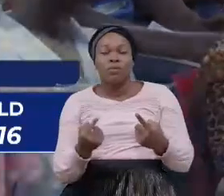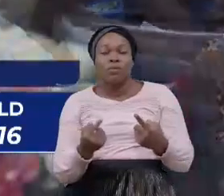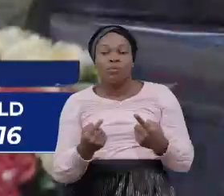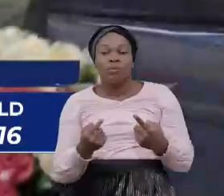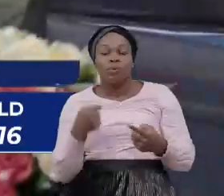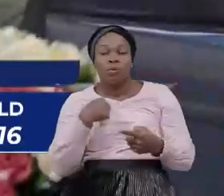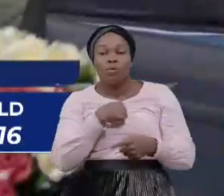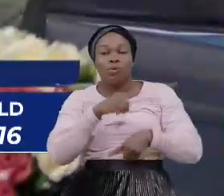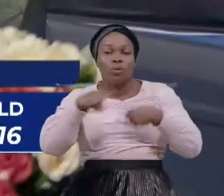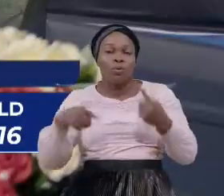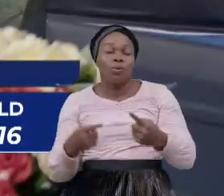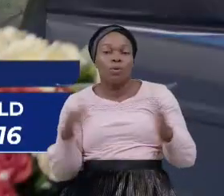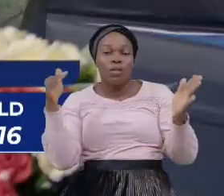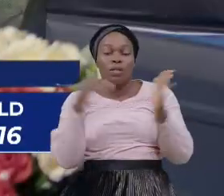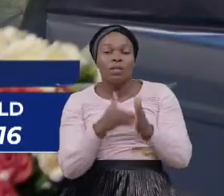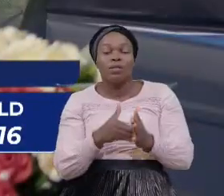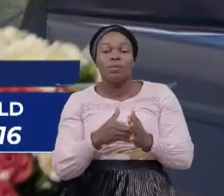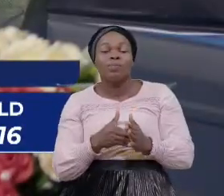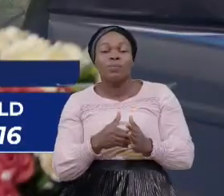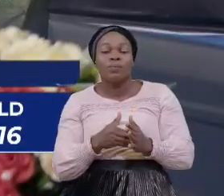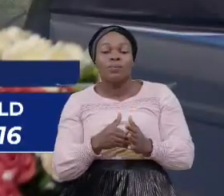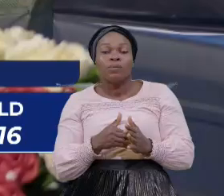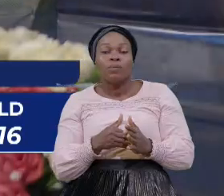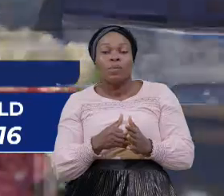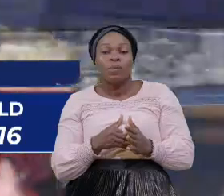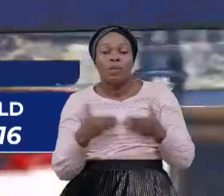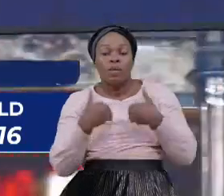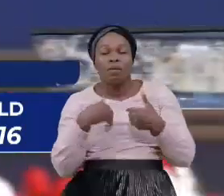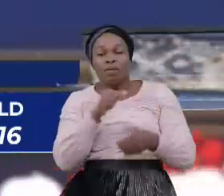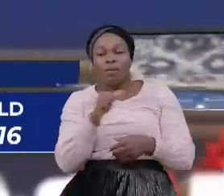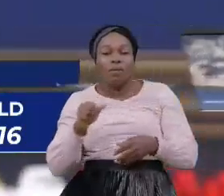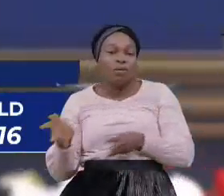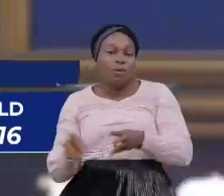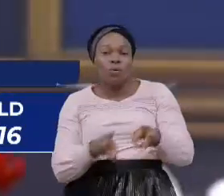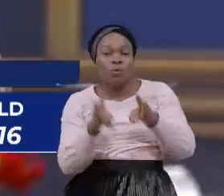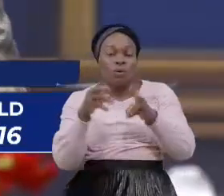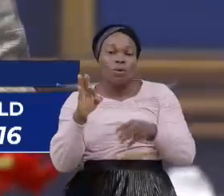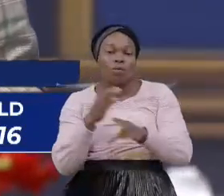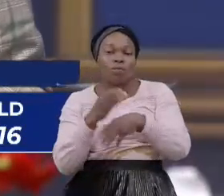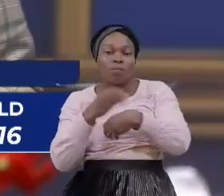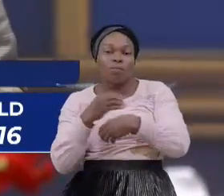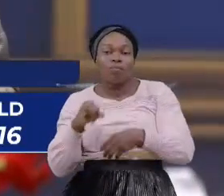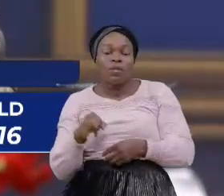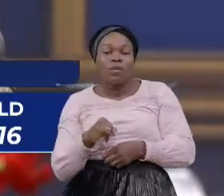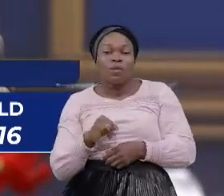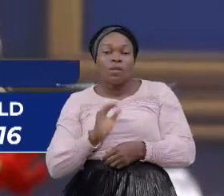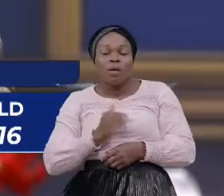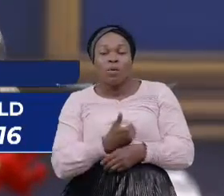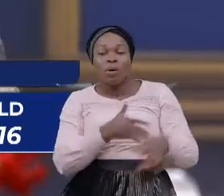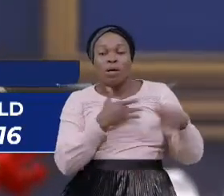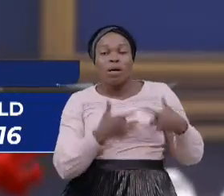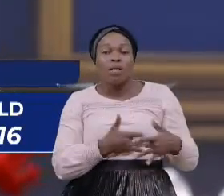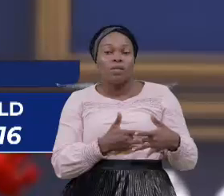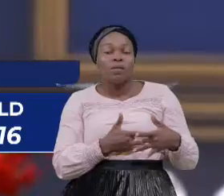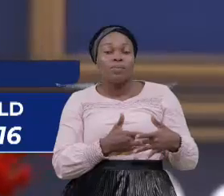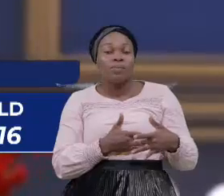Transgression. They have a way of making our heart